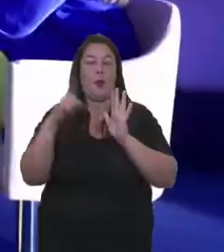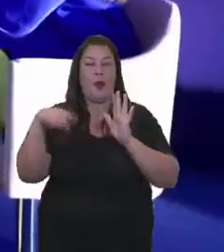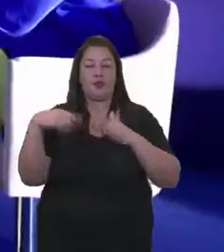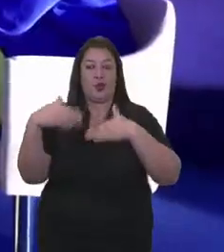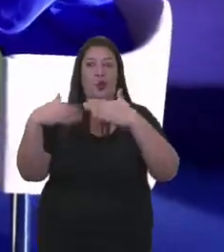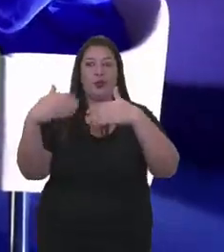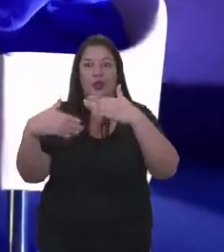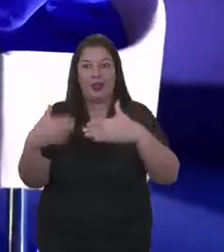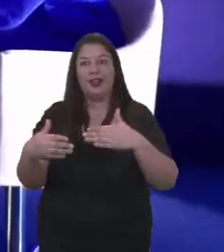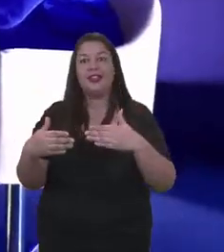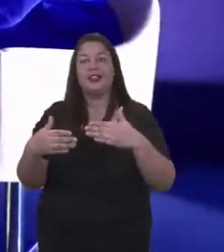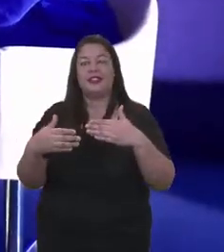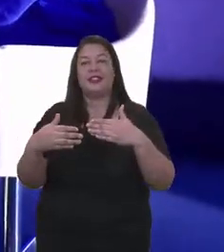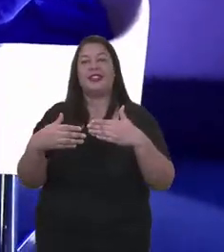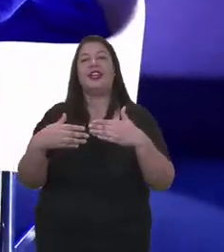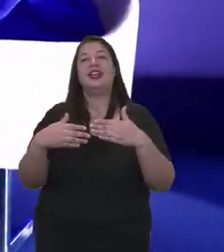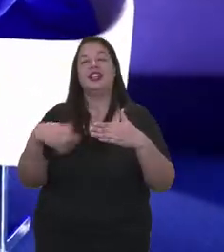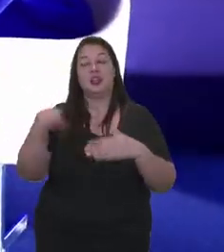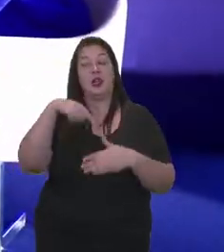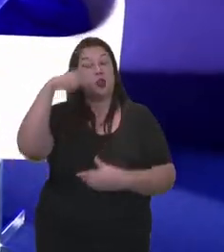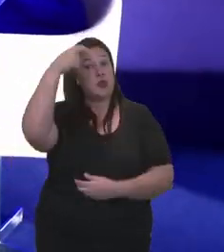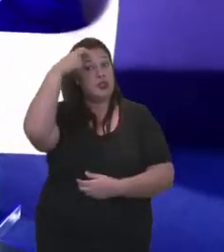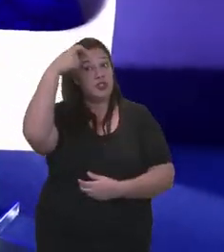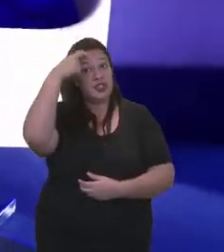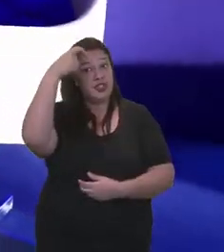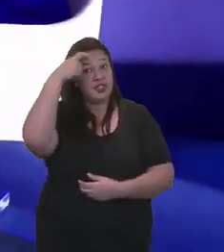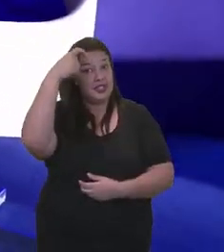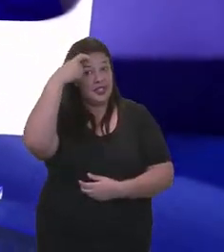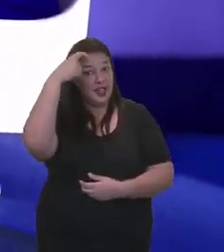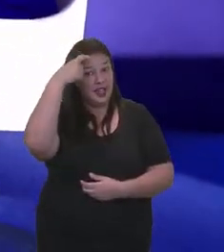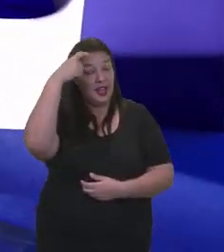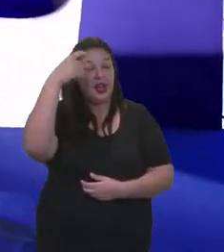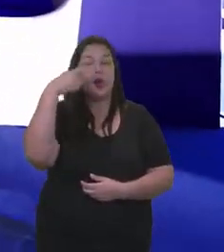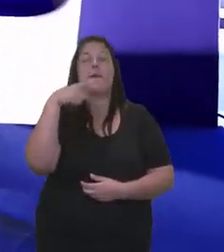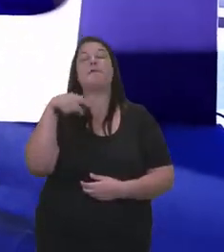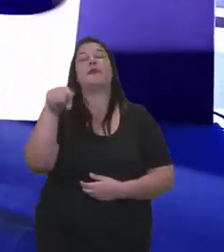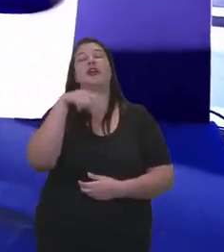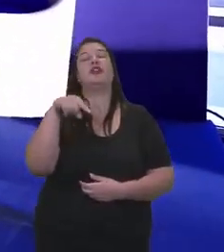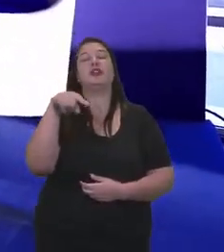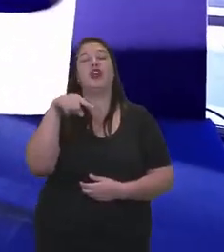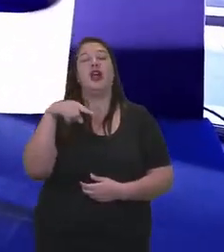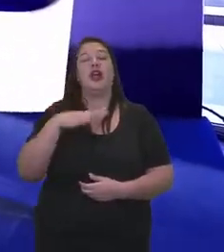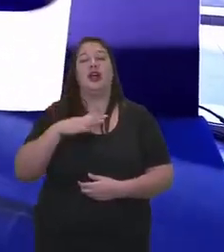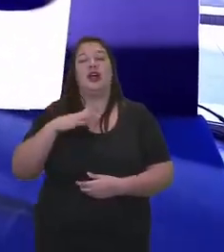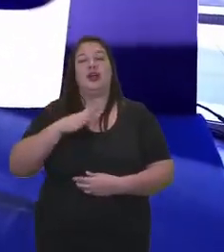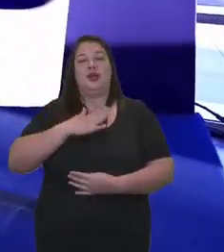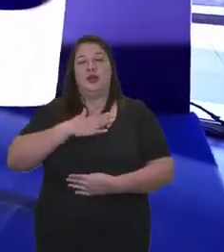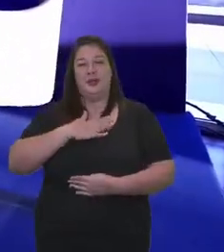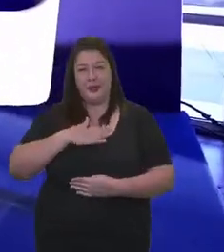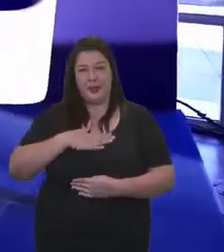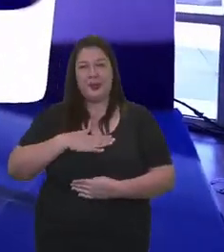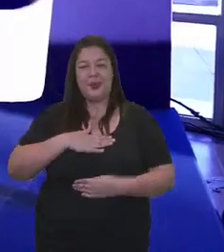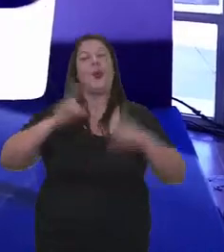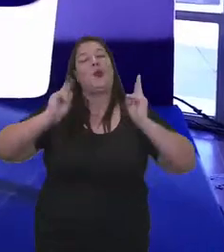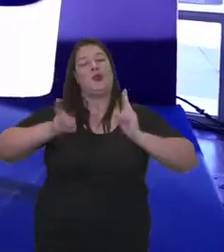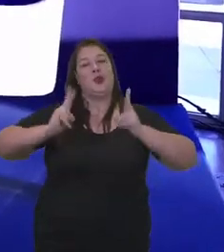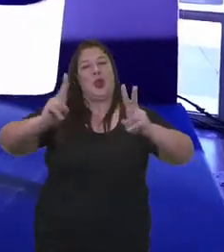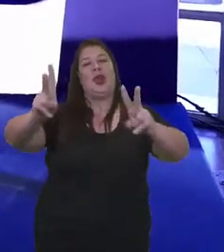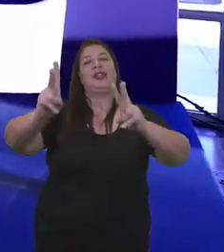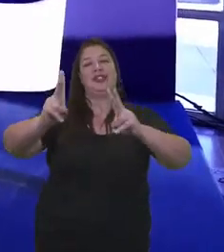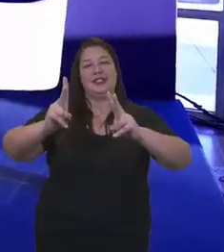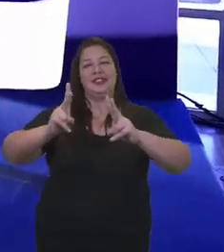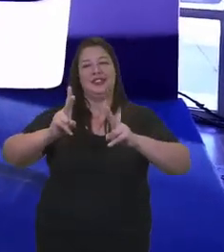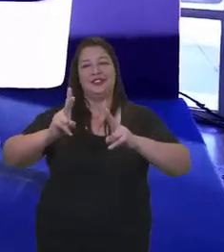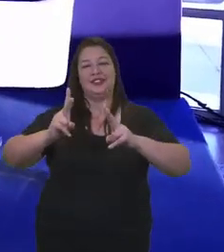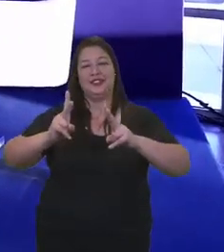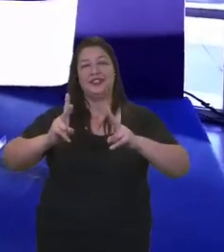It's a journey. And you're here to make us aware, to raise our awareness, and to inspire us.